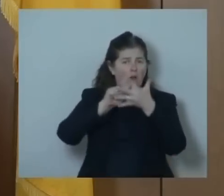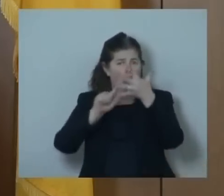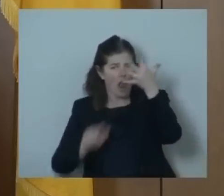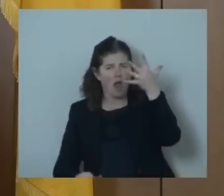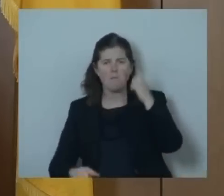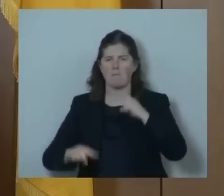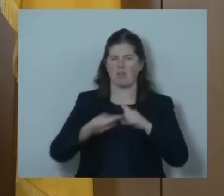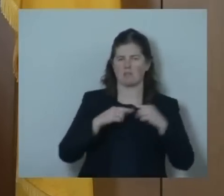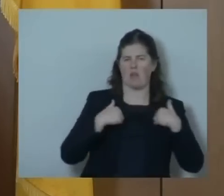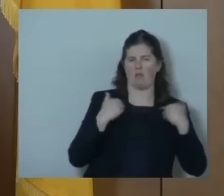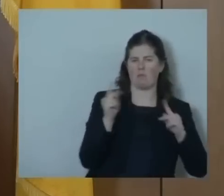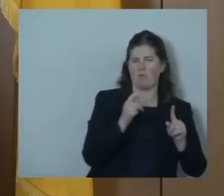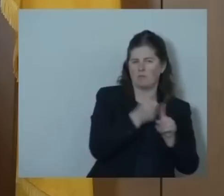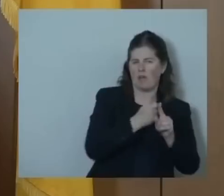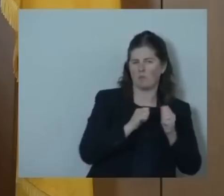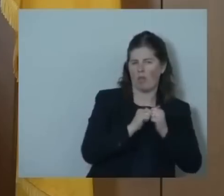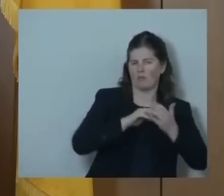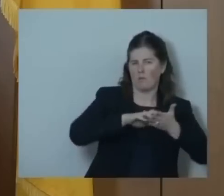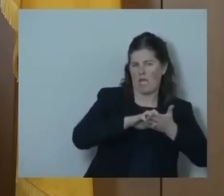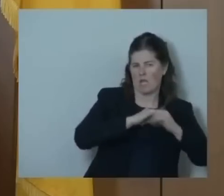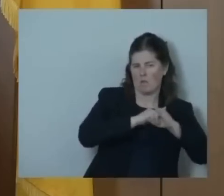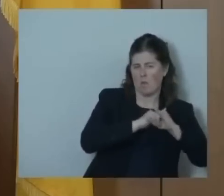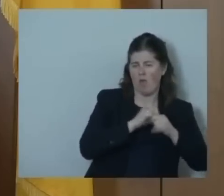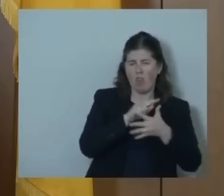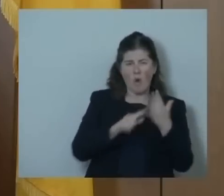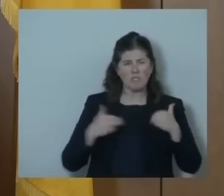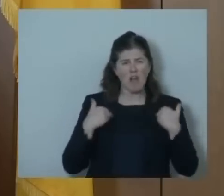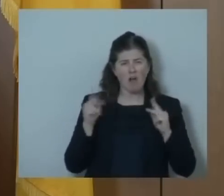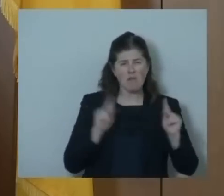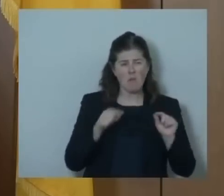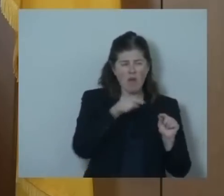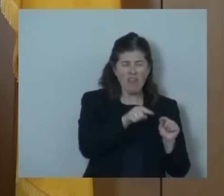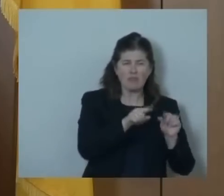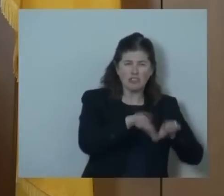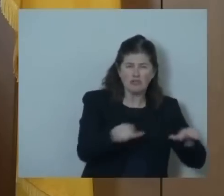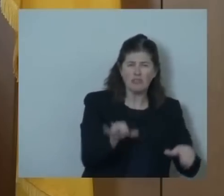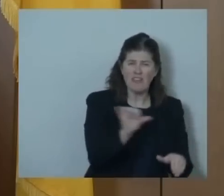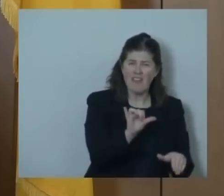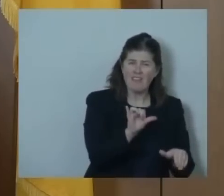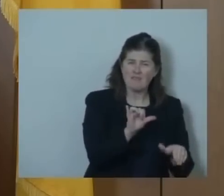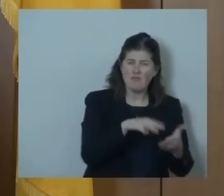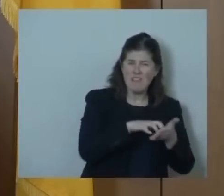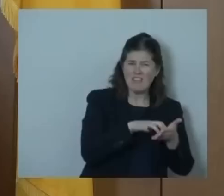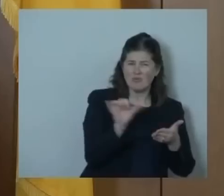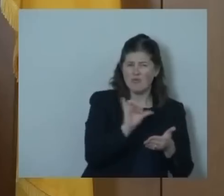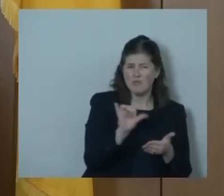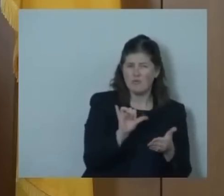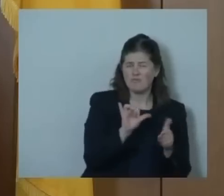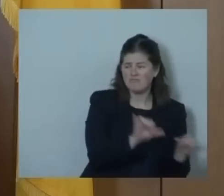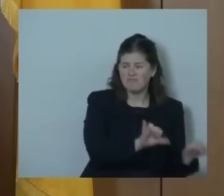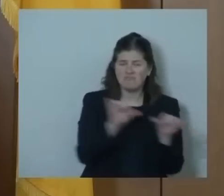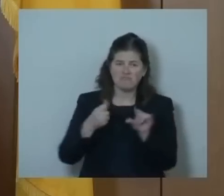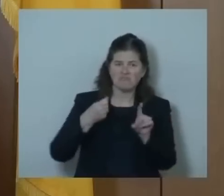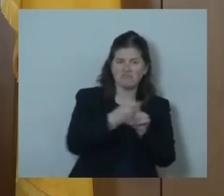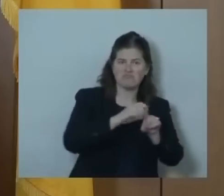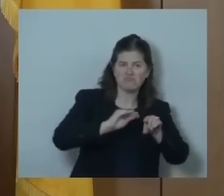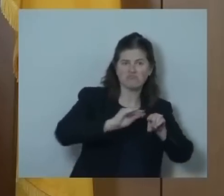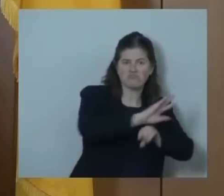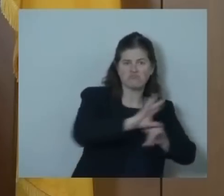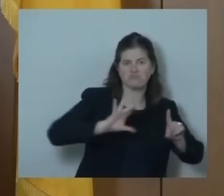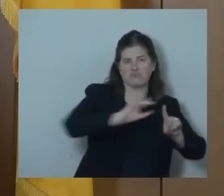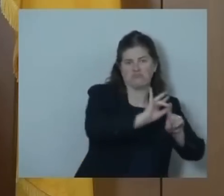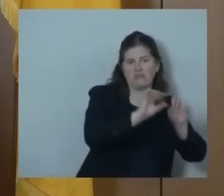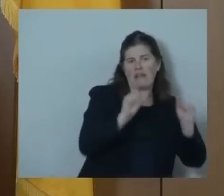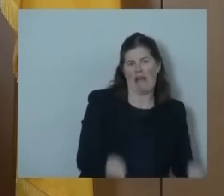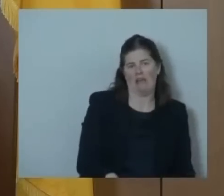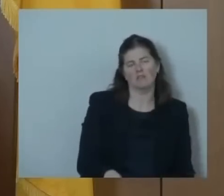adolescent population. That makes all of those young people and children incredibly vulnerable to this vicious